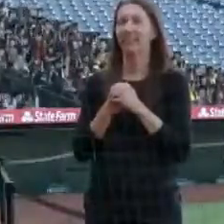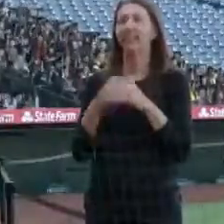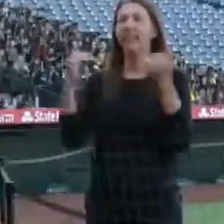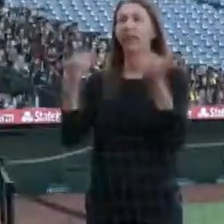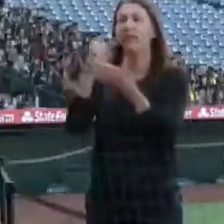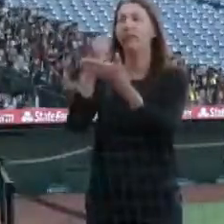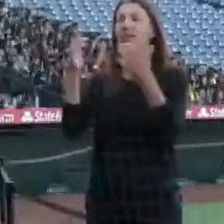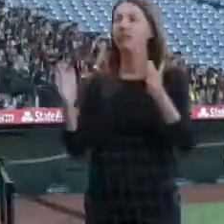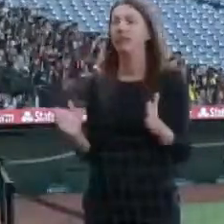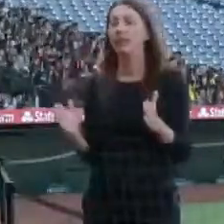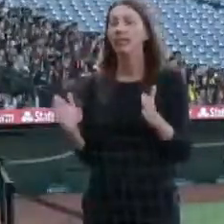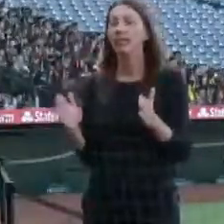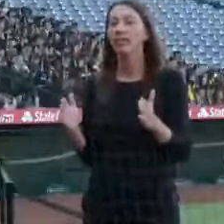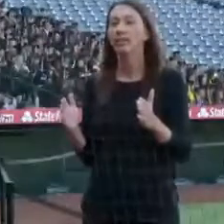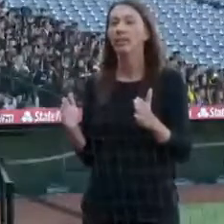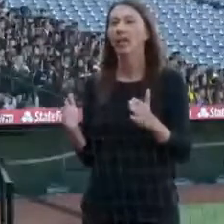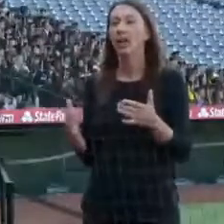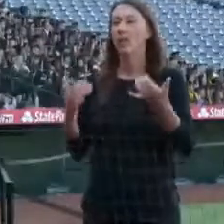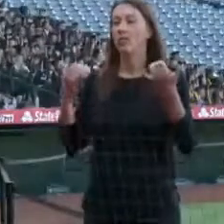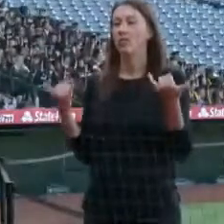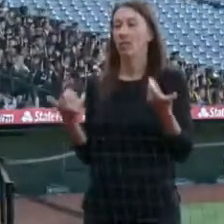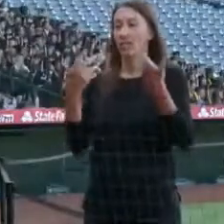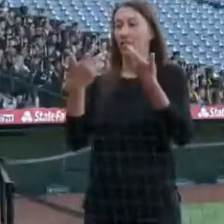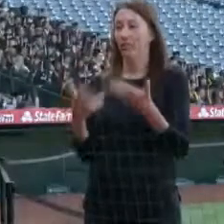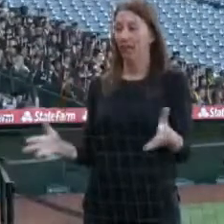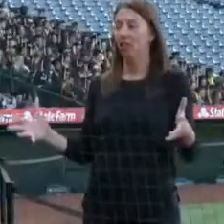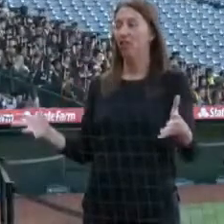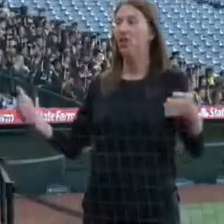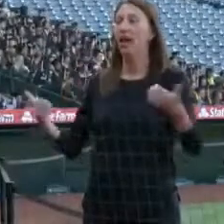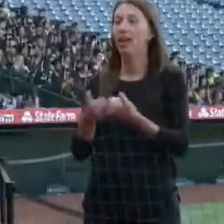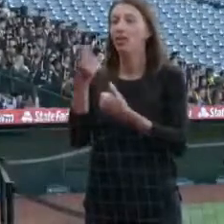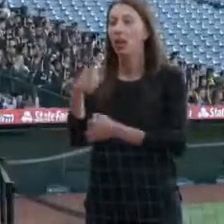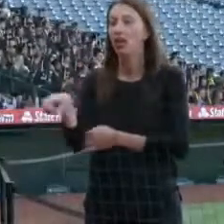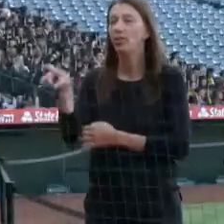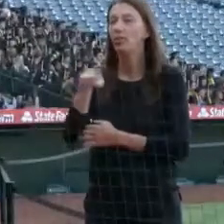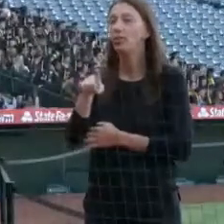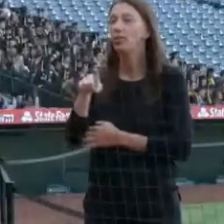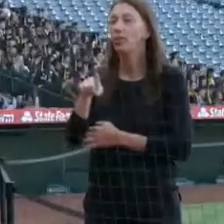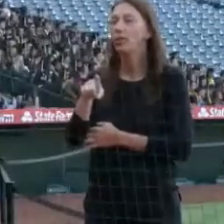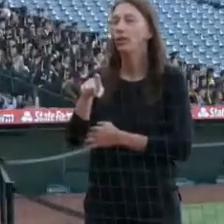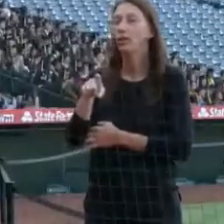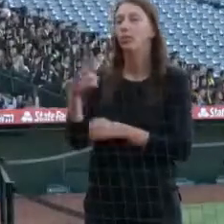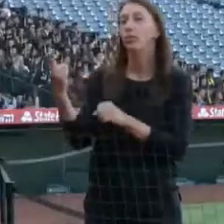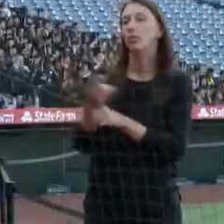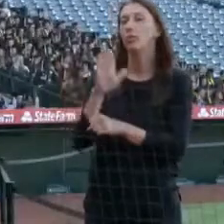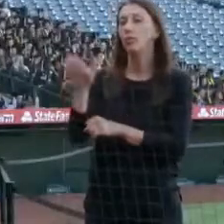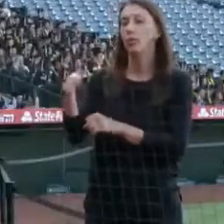Graduates, by the end of this day, I challenge you to use your selfie